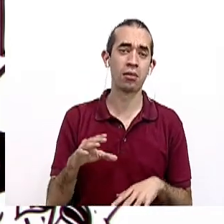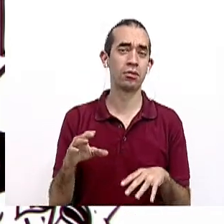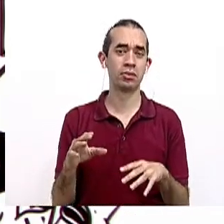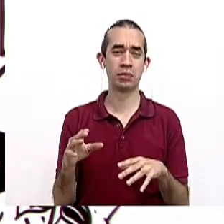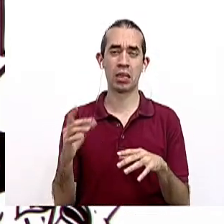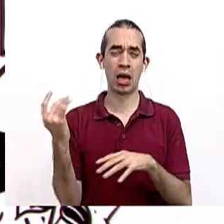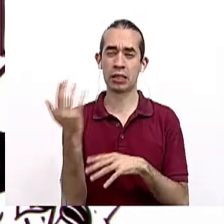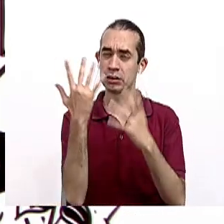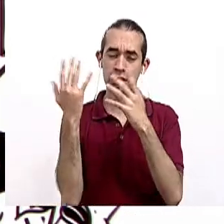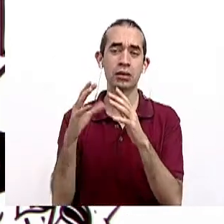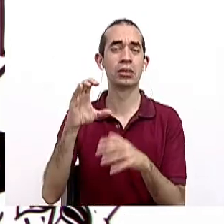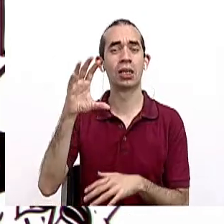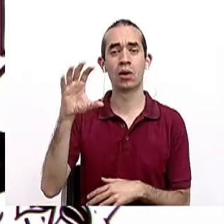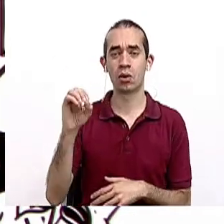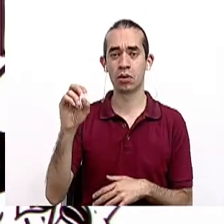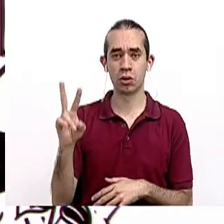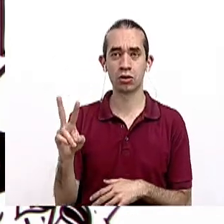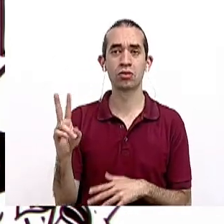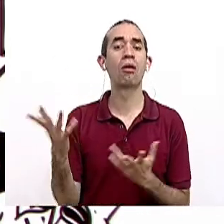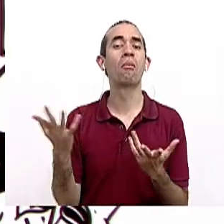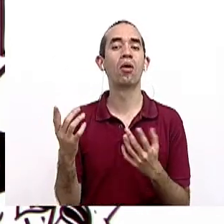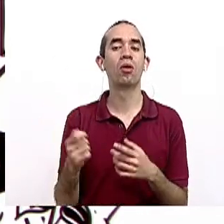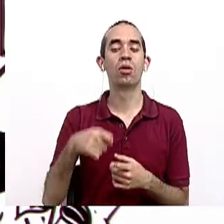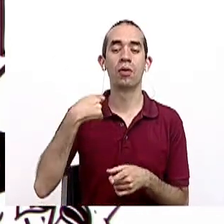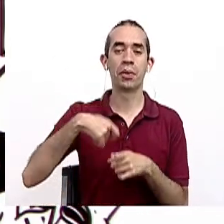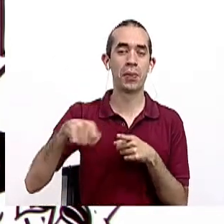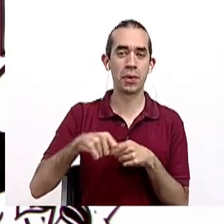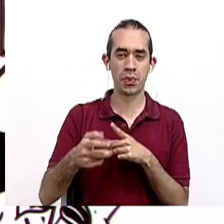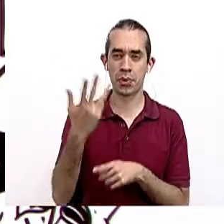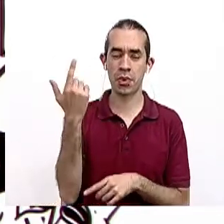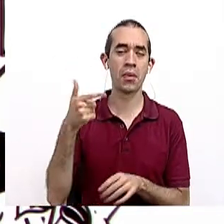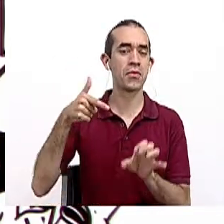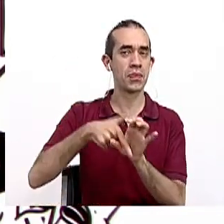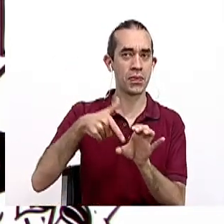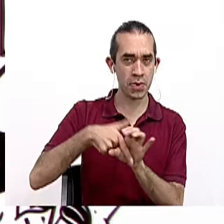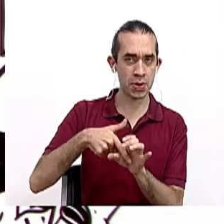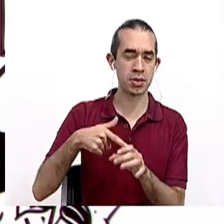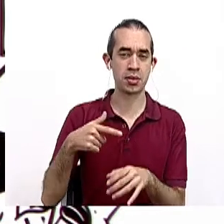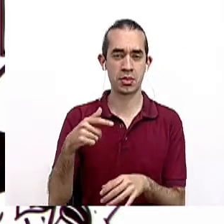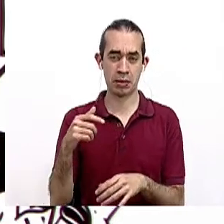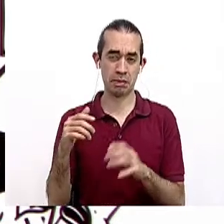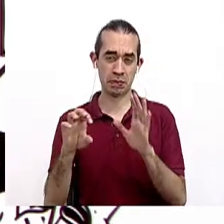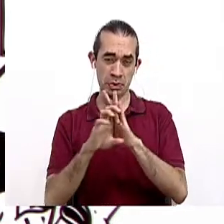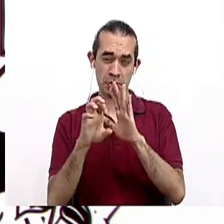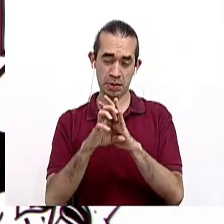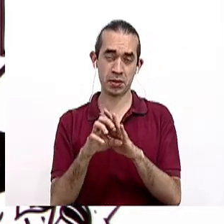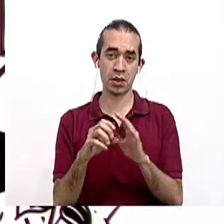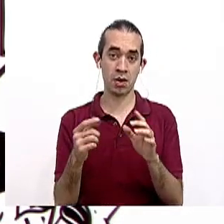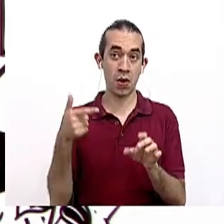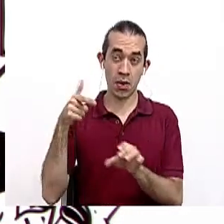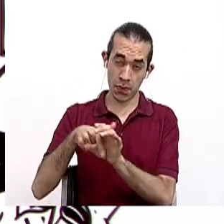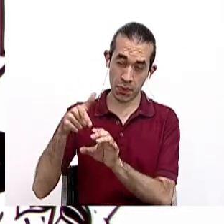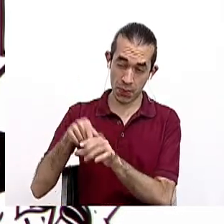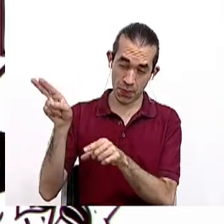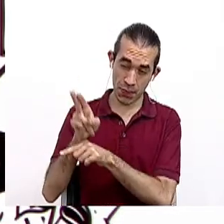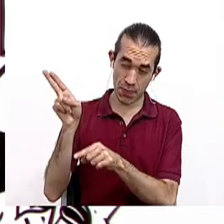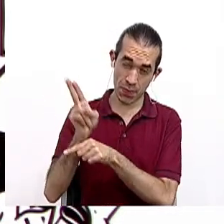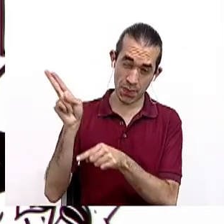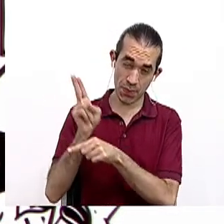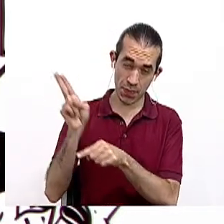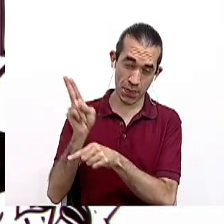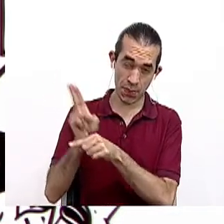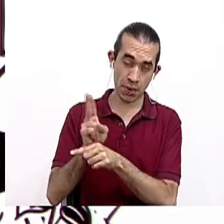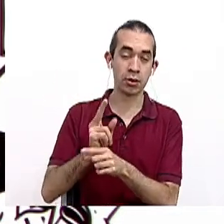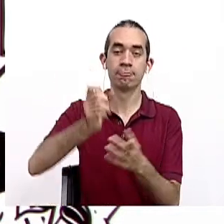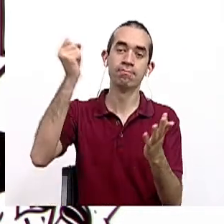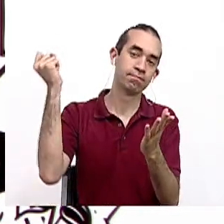CO2, which are pumped out by burning fossil fuels like oil or gas. The more fuel you use, the bigger